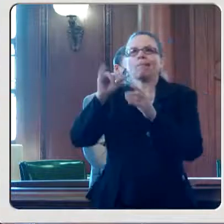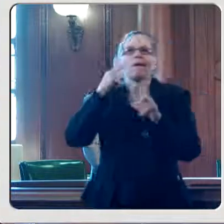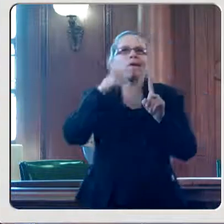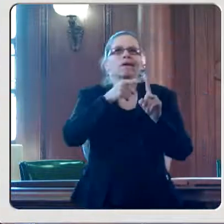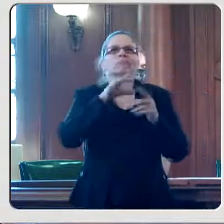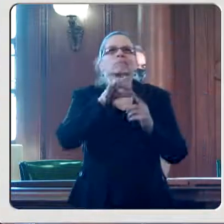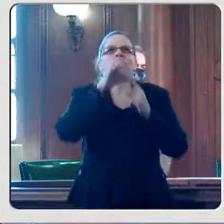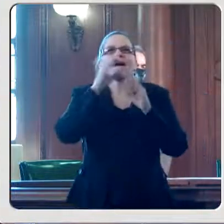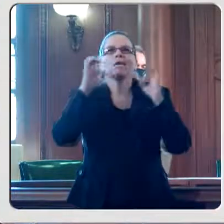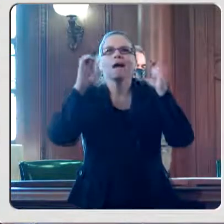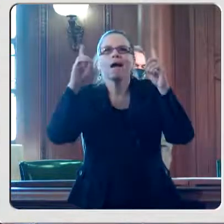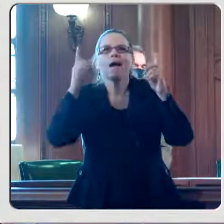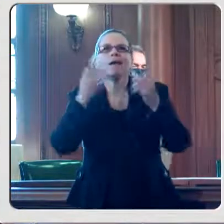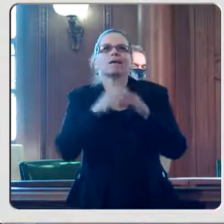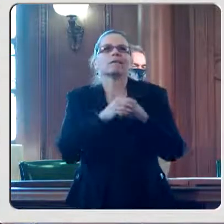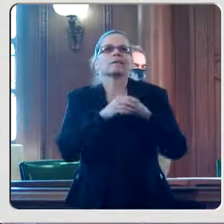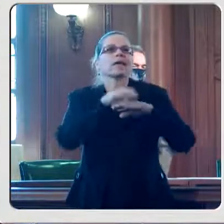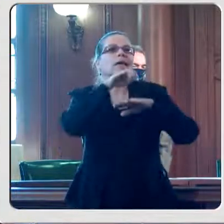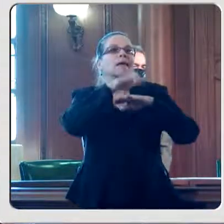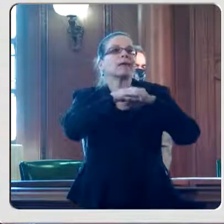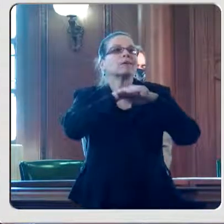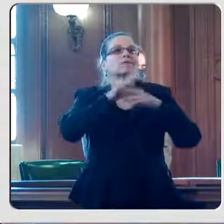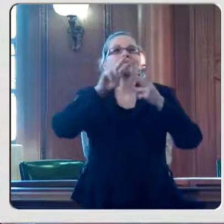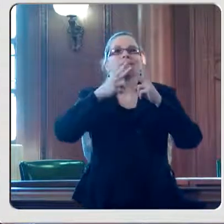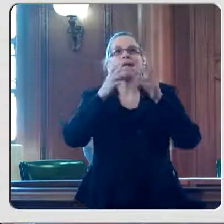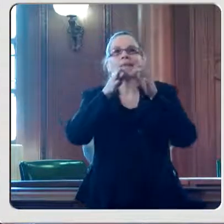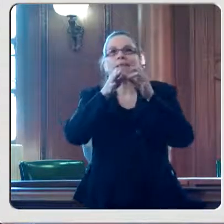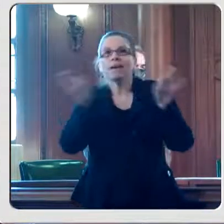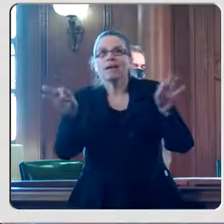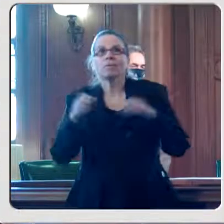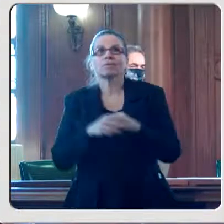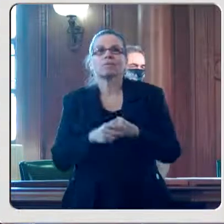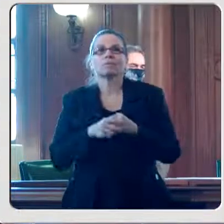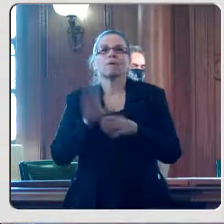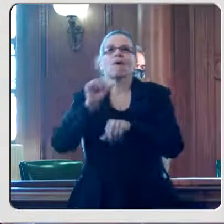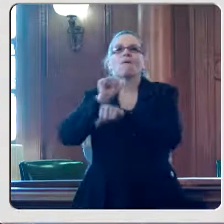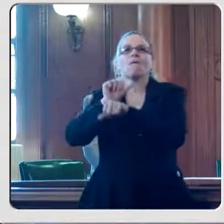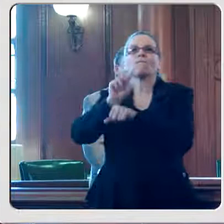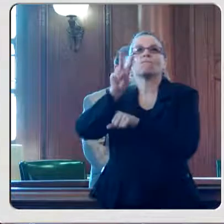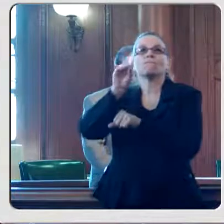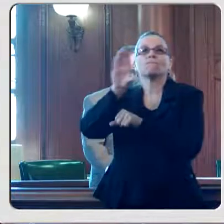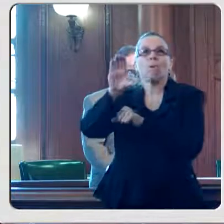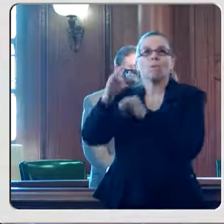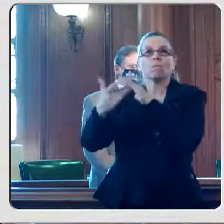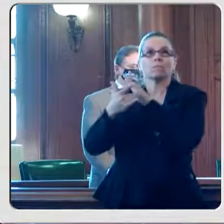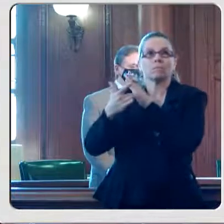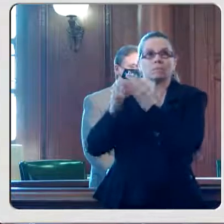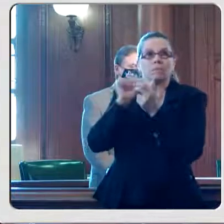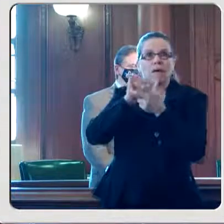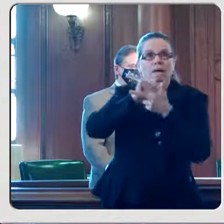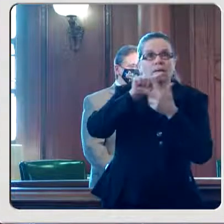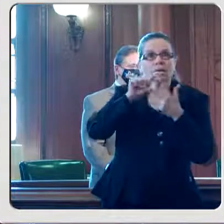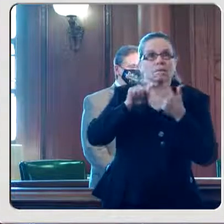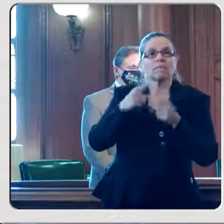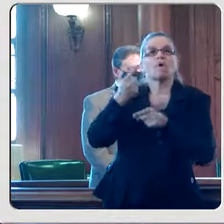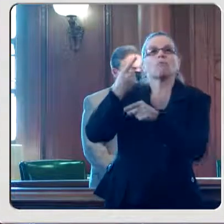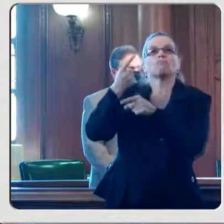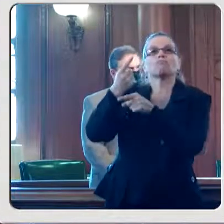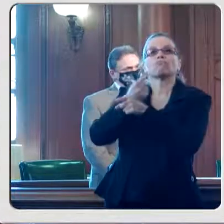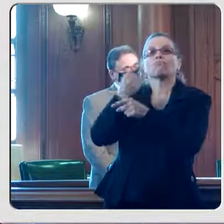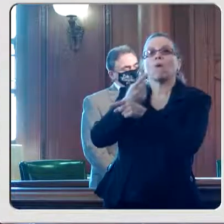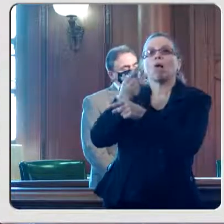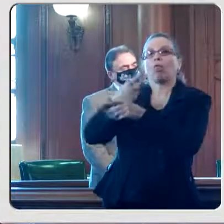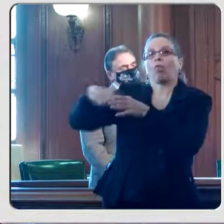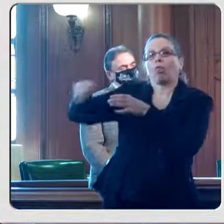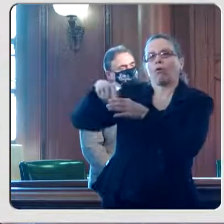ELL students, and some of our VOC students, and some of our regular groups coming back April 12th.